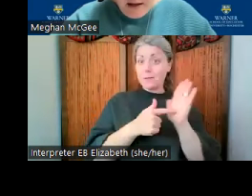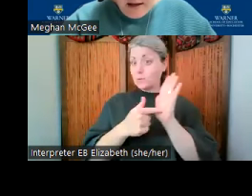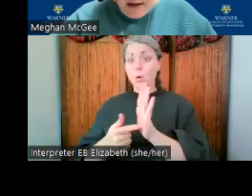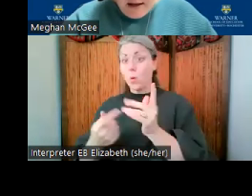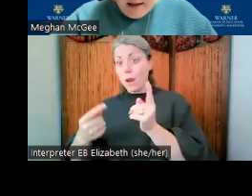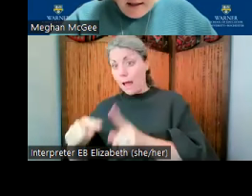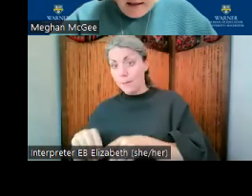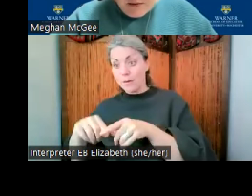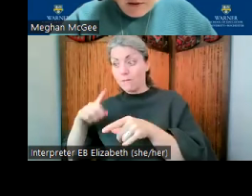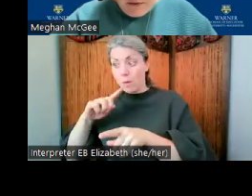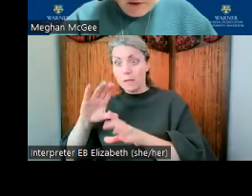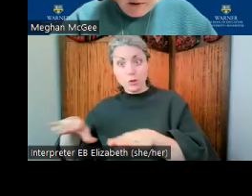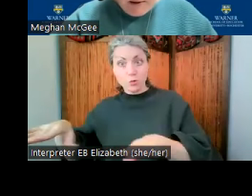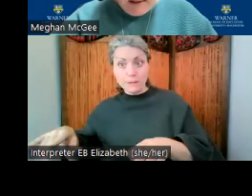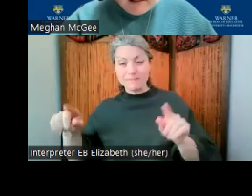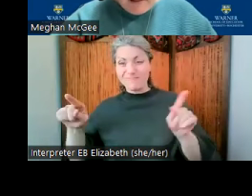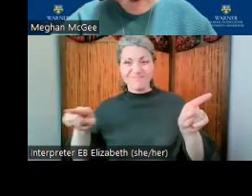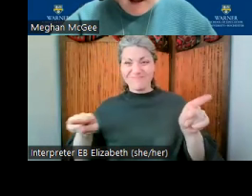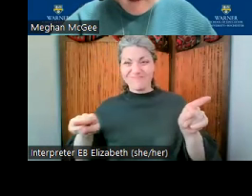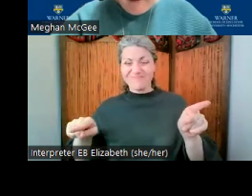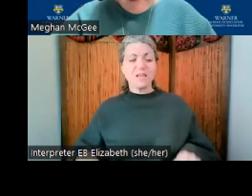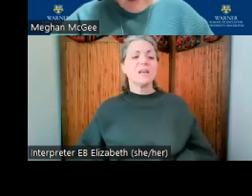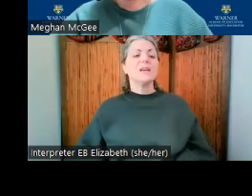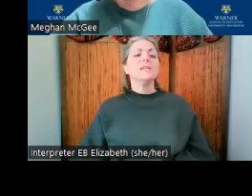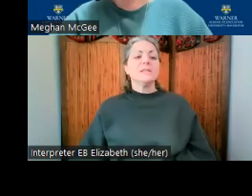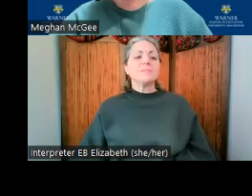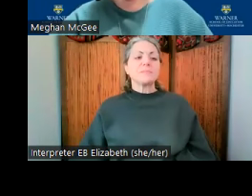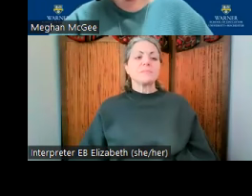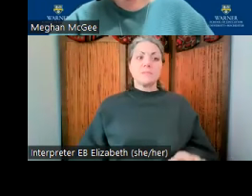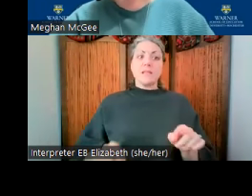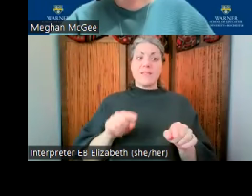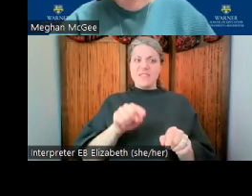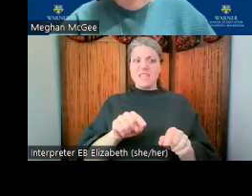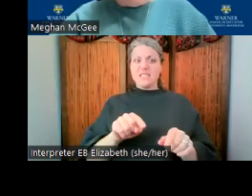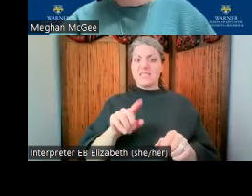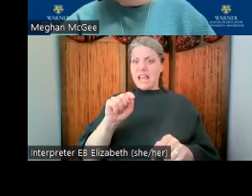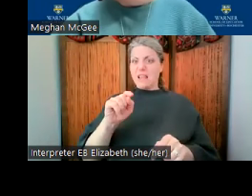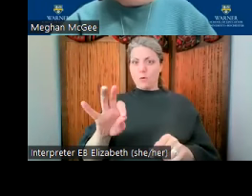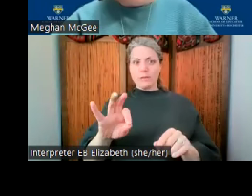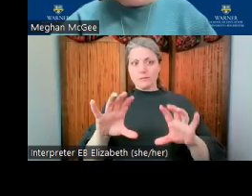children. This was first represented by this task force and